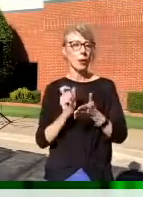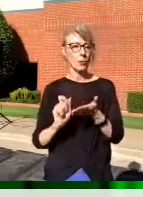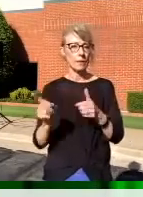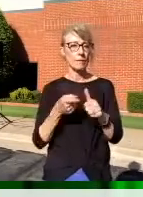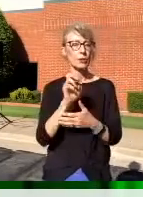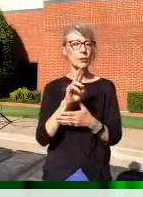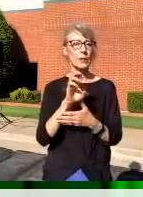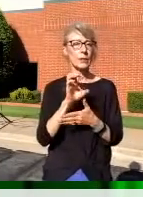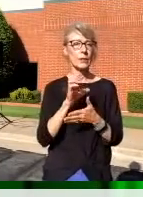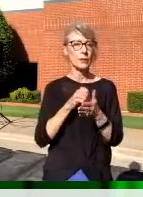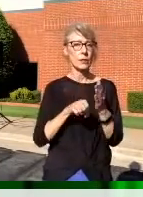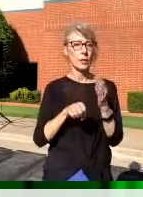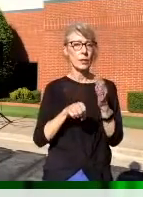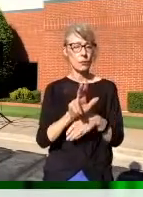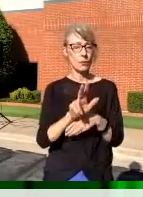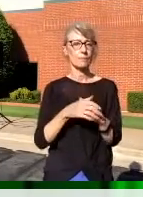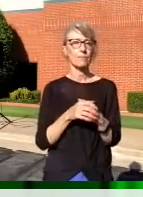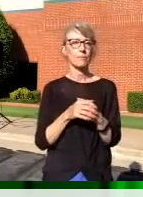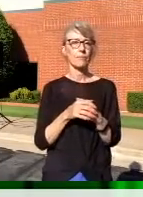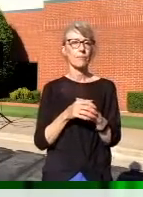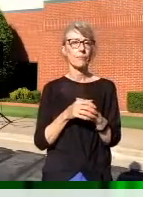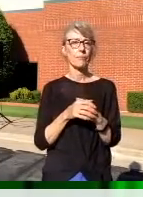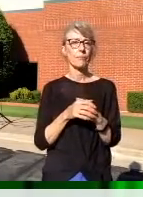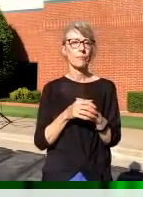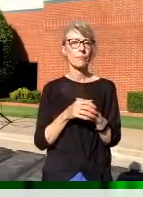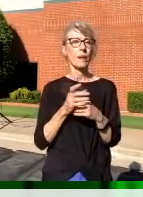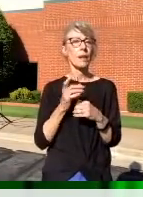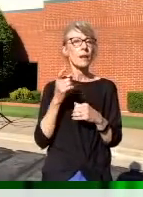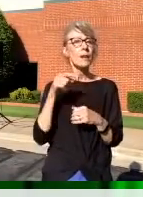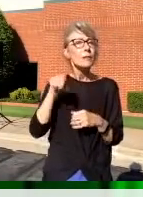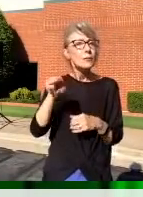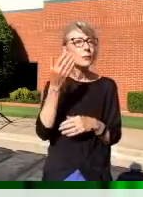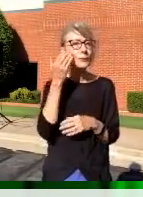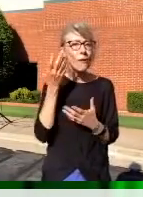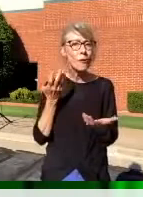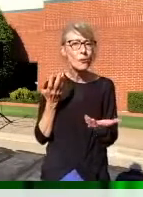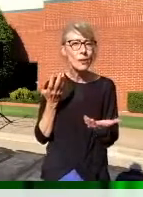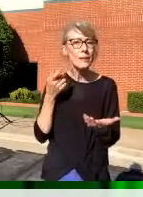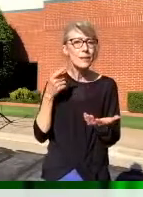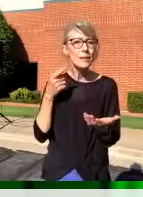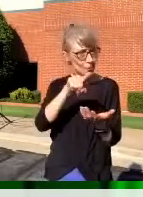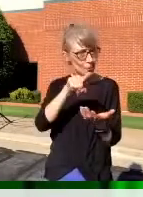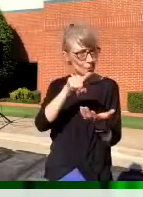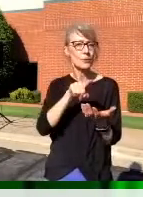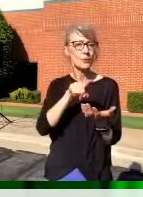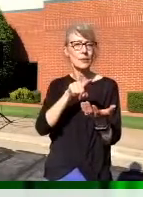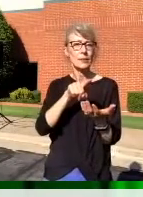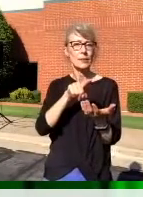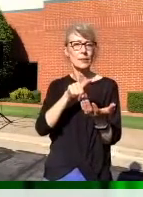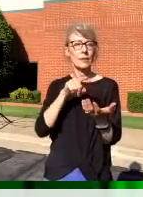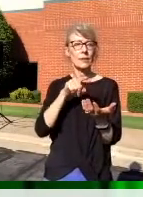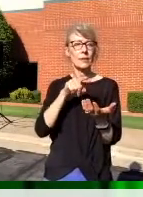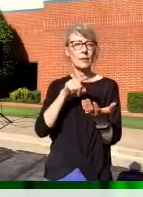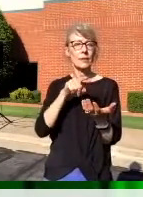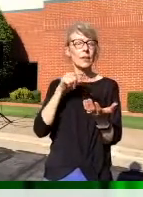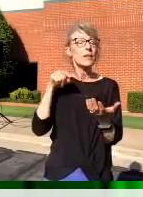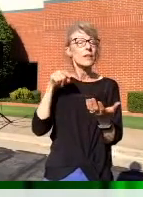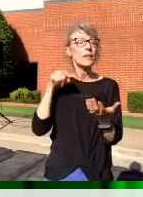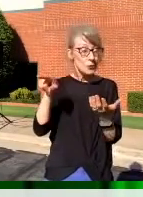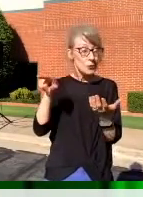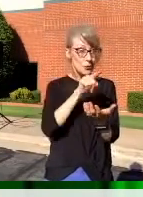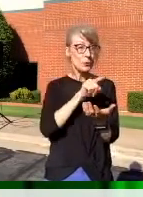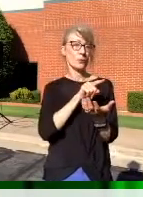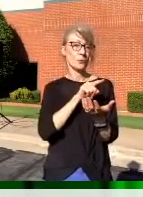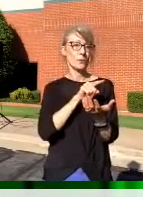this, do you not know that you are the